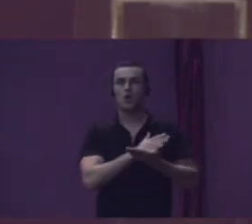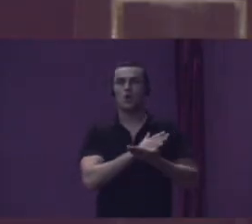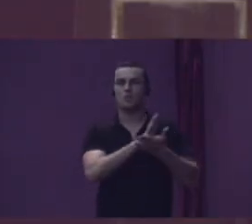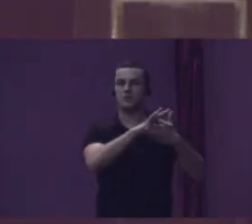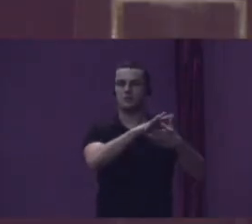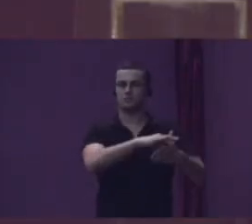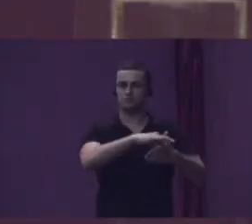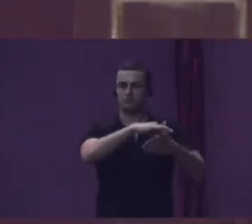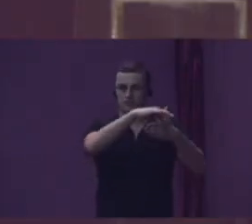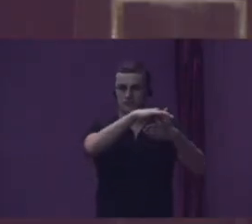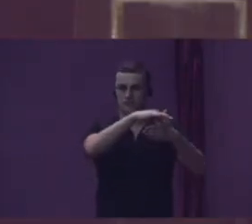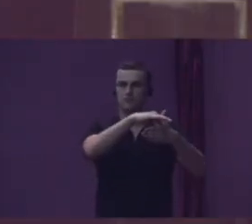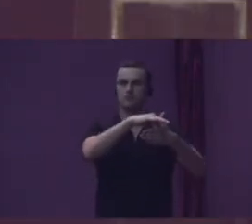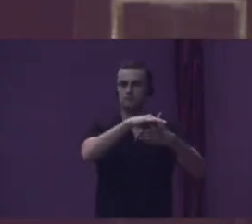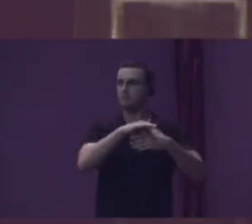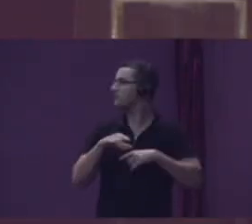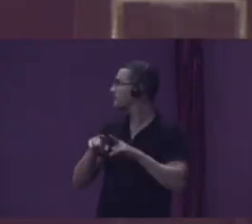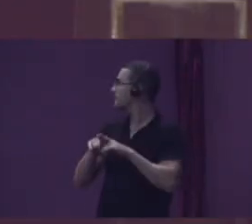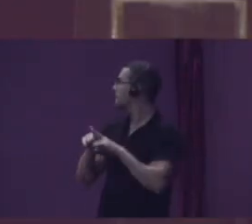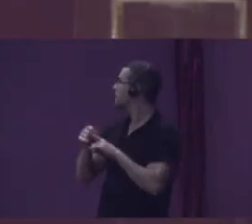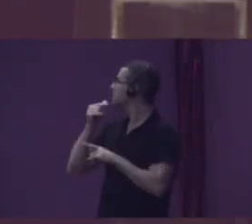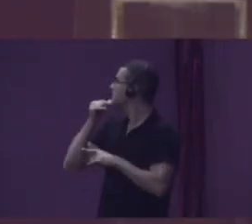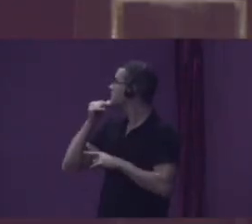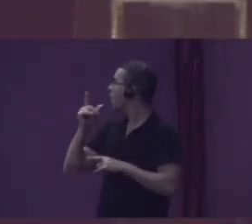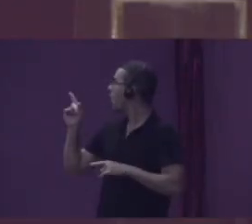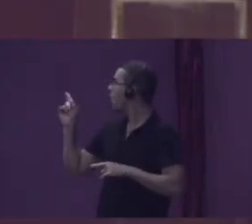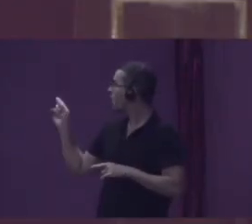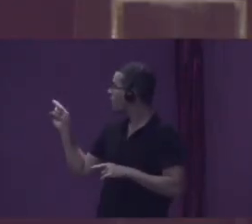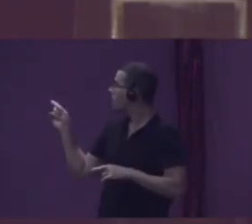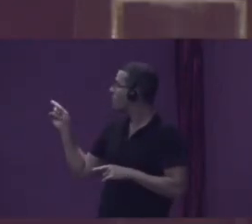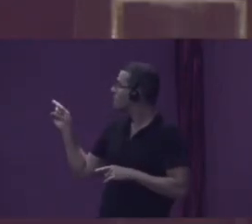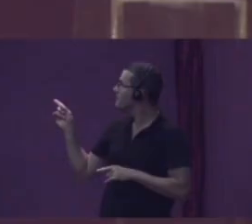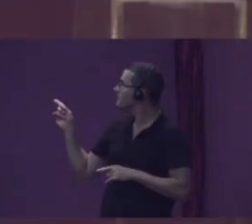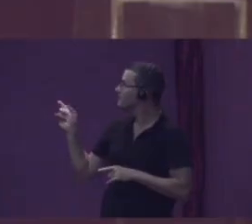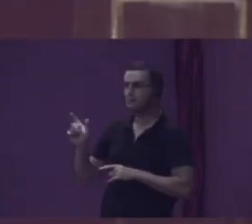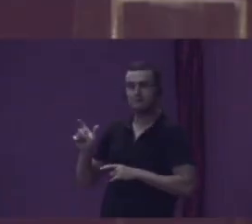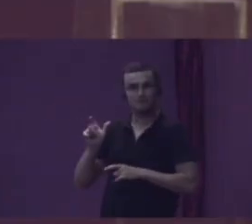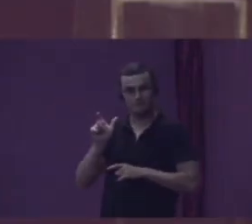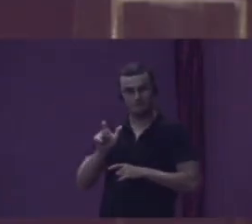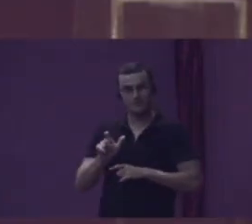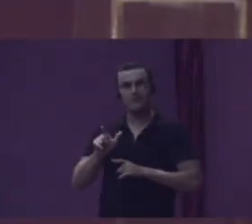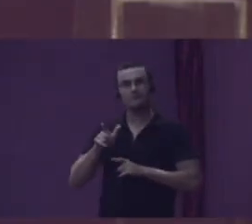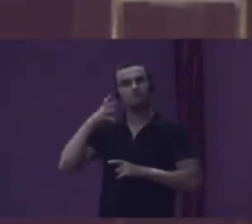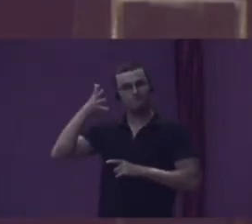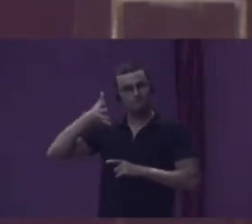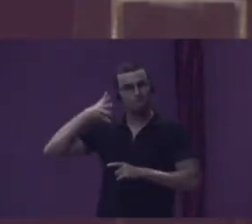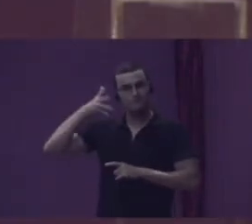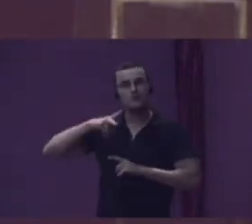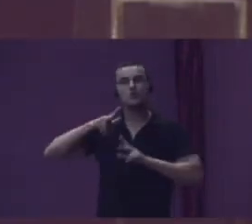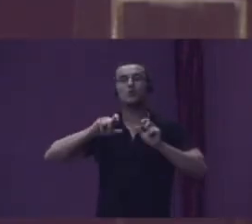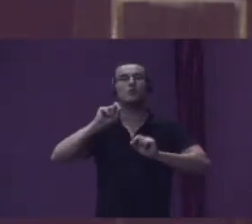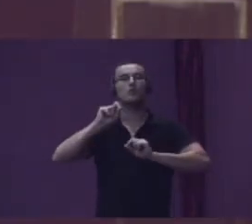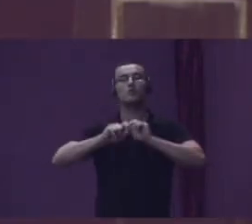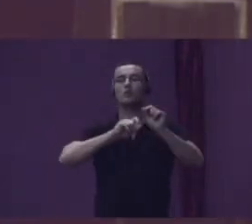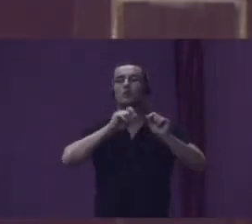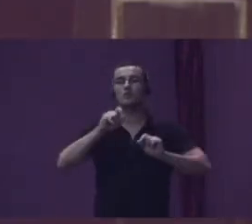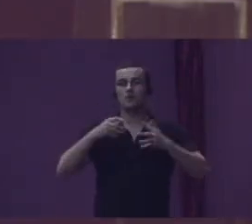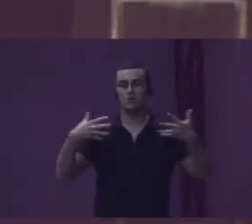a quality improvement presentation in this photo. He's trying to improve the provision, I think,